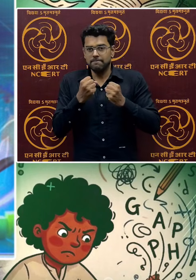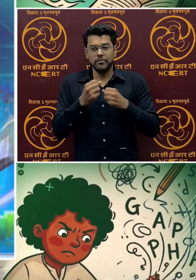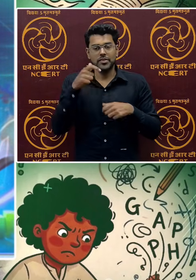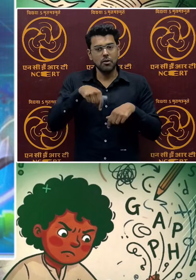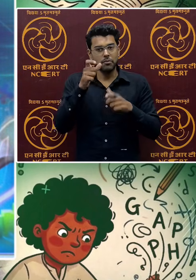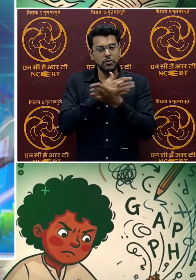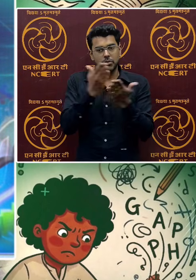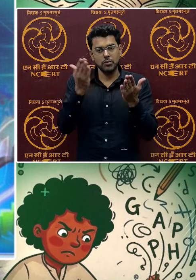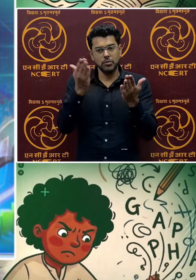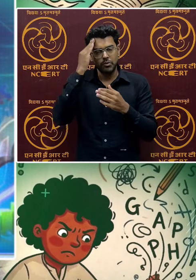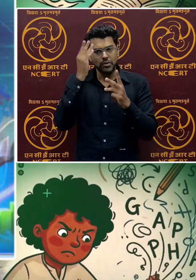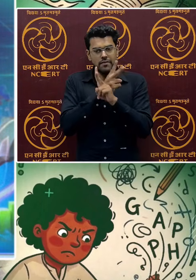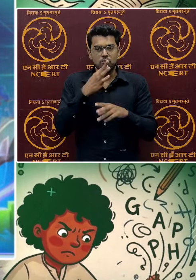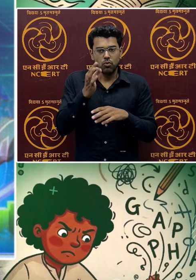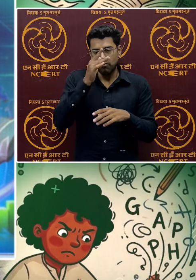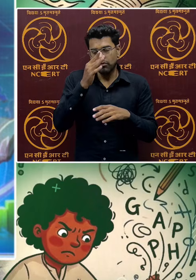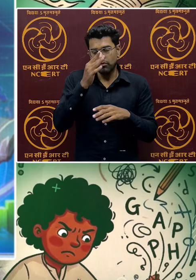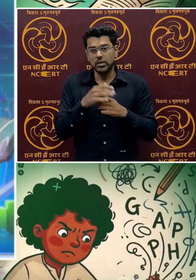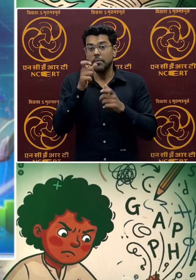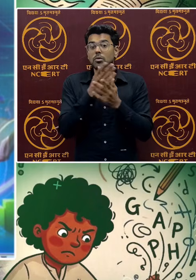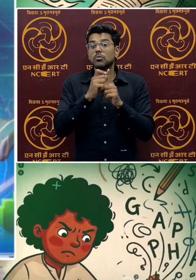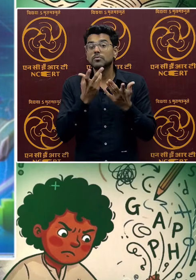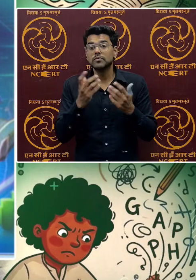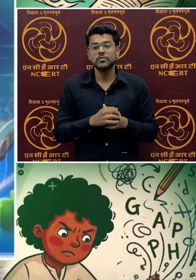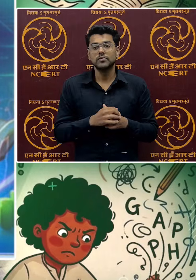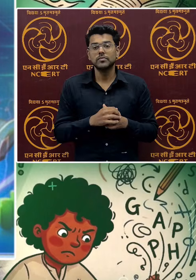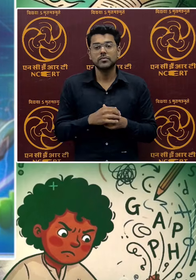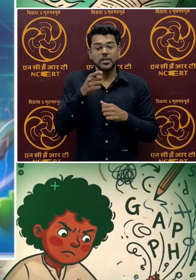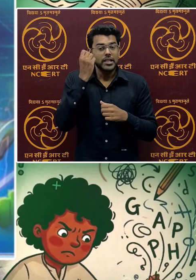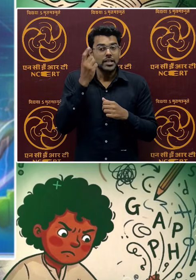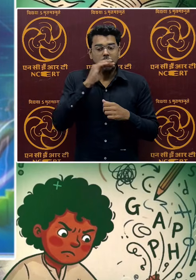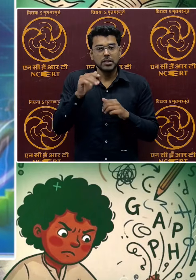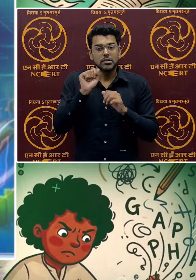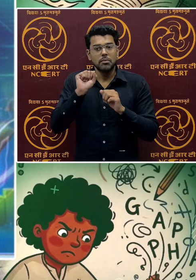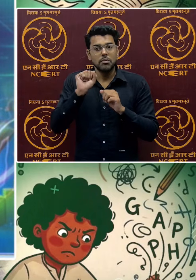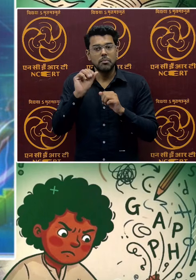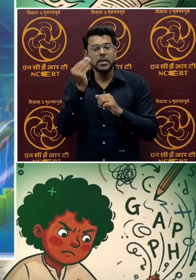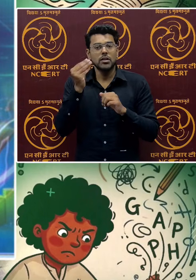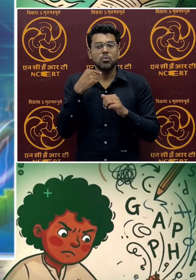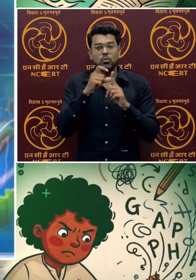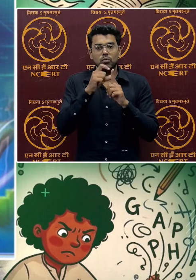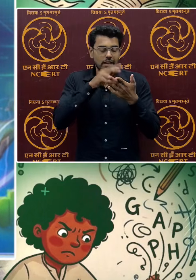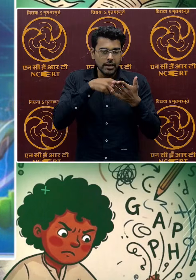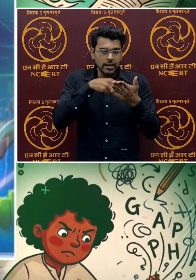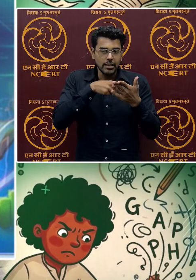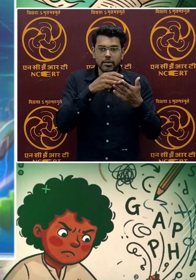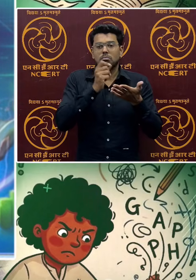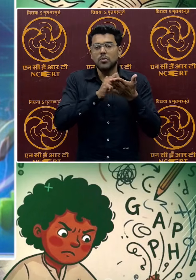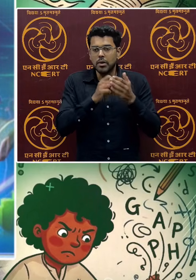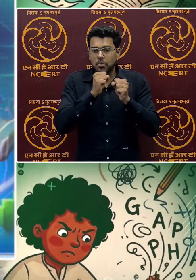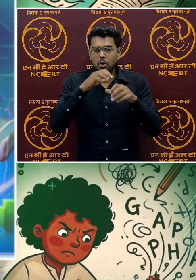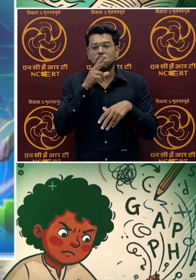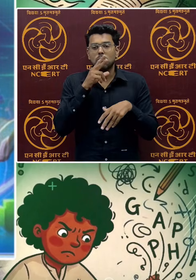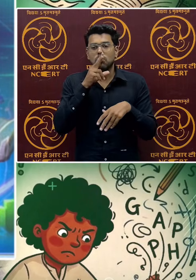you know about all the myths and facts and what you need to do in order to understand a child better who is dyslexic or having developmental